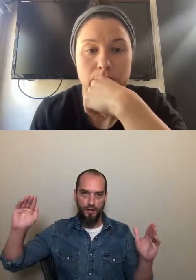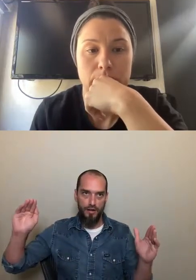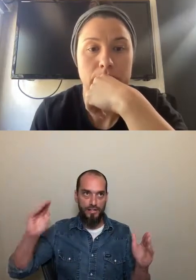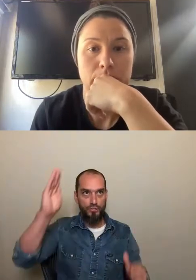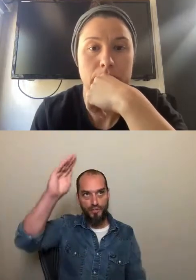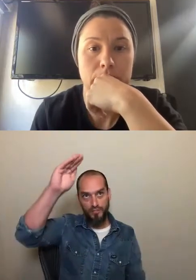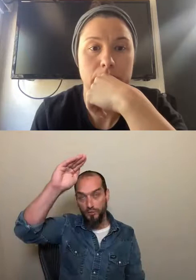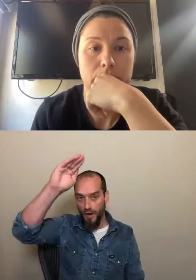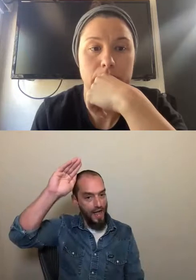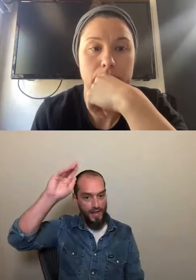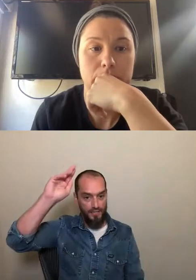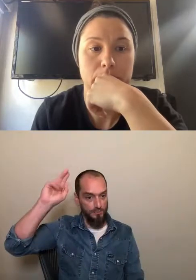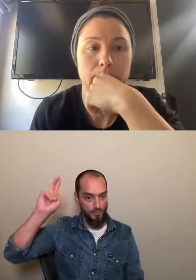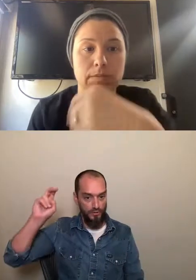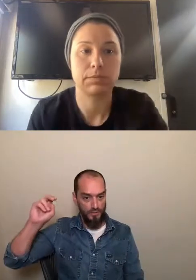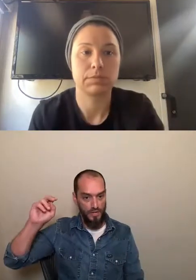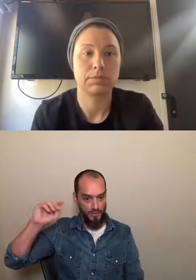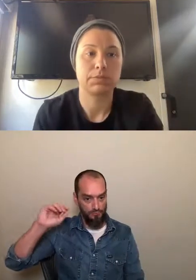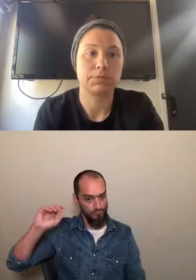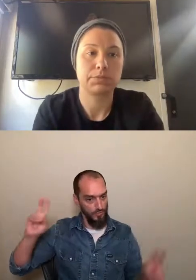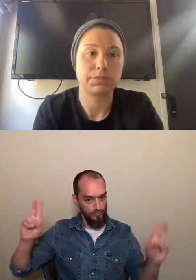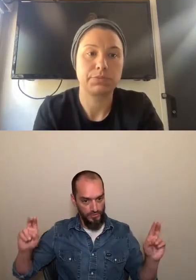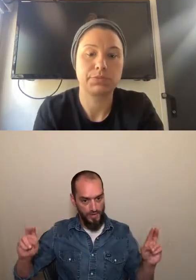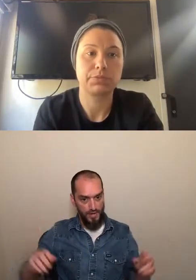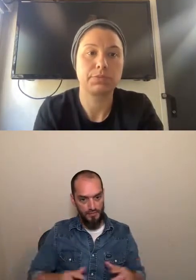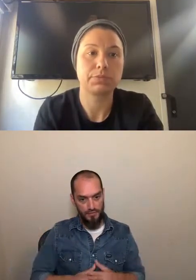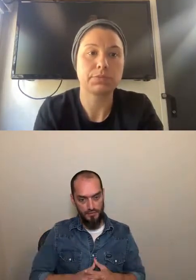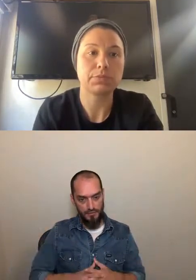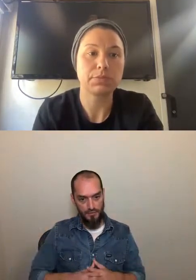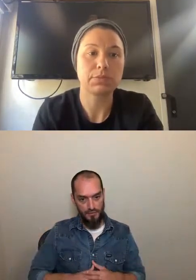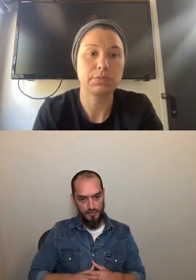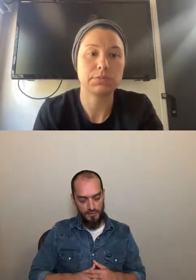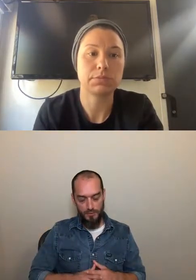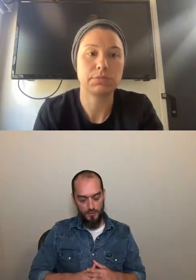air entering into our attics per design, vented attics,